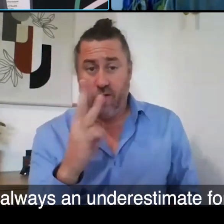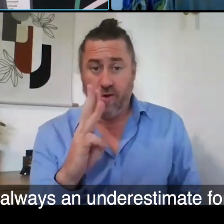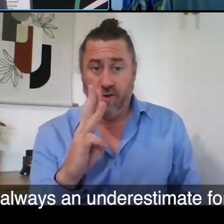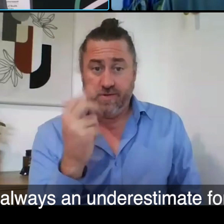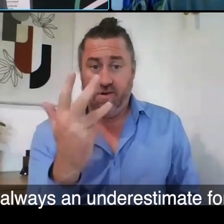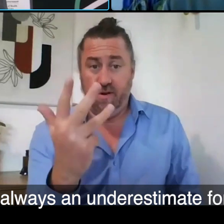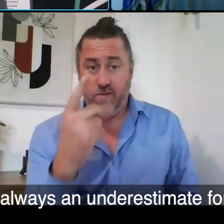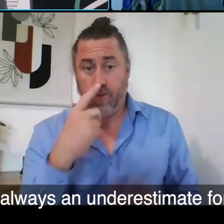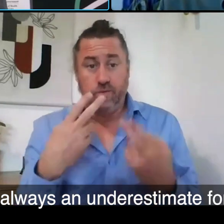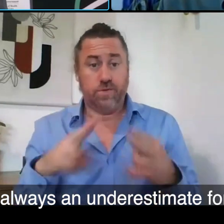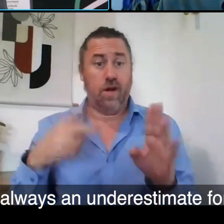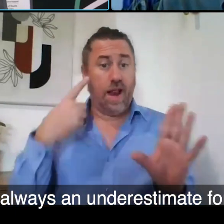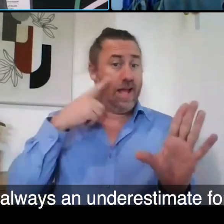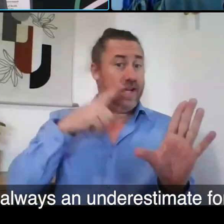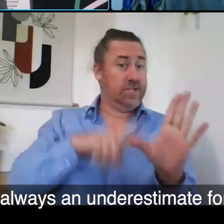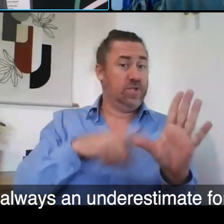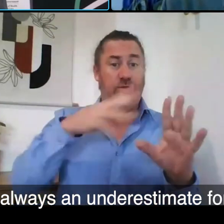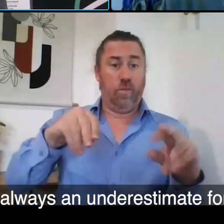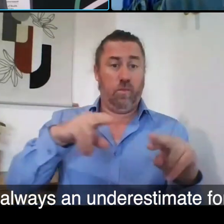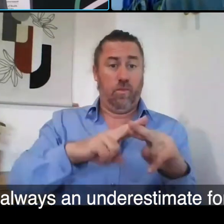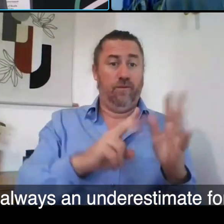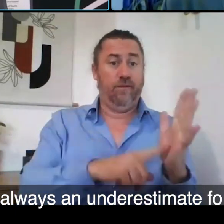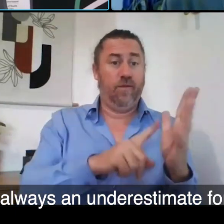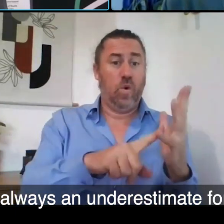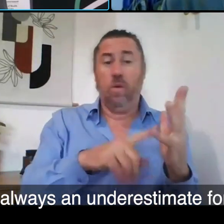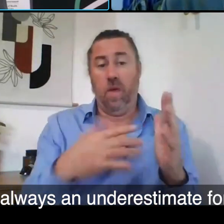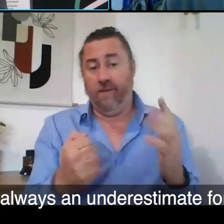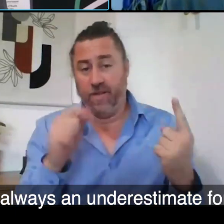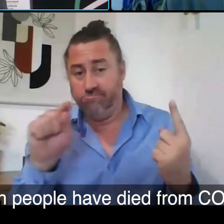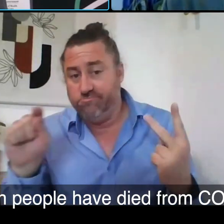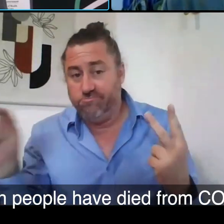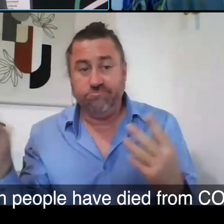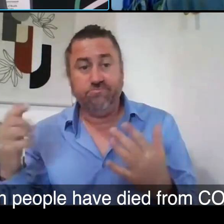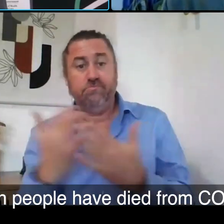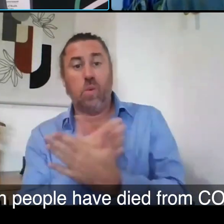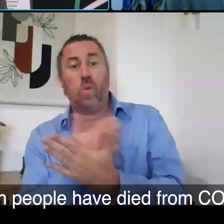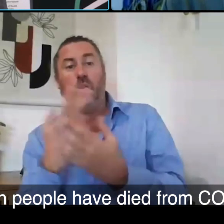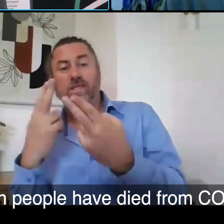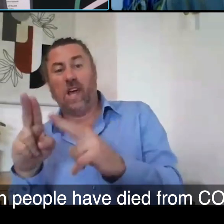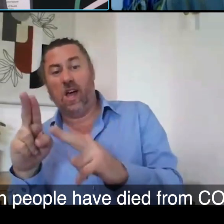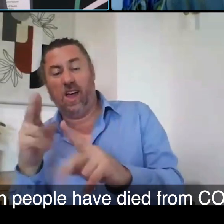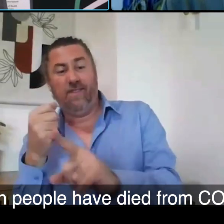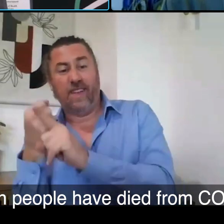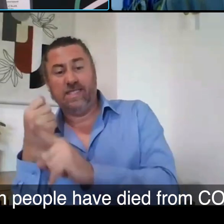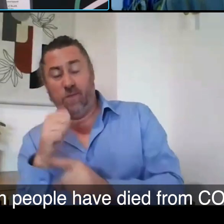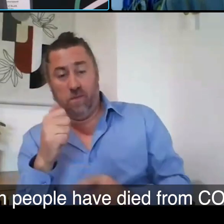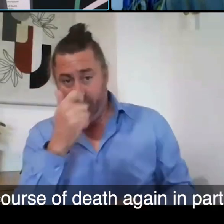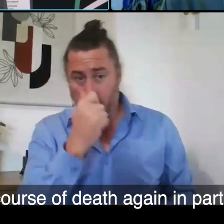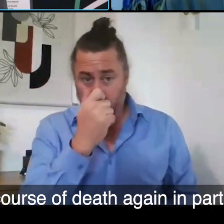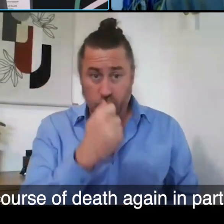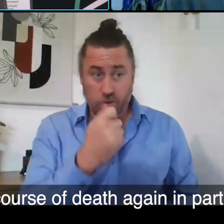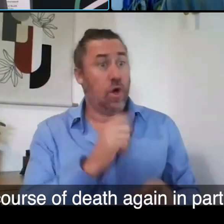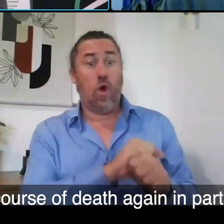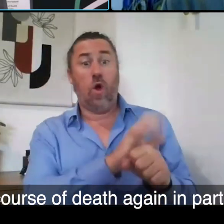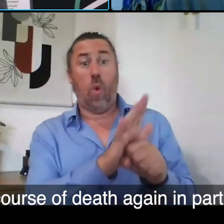last year. That's always an underestimate for sure. Much less than people that died from COVID, of course,